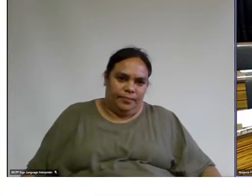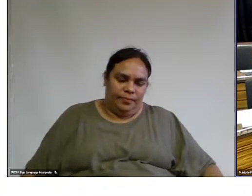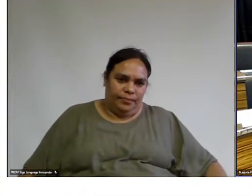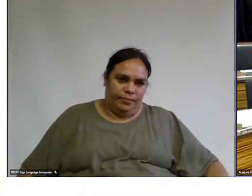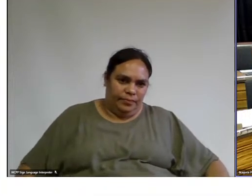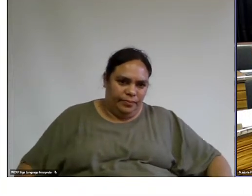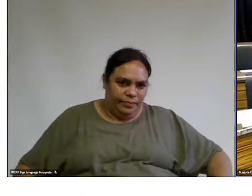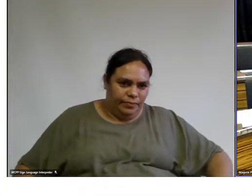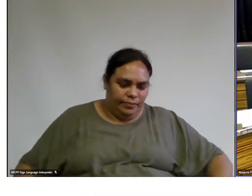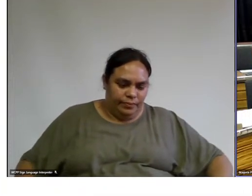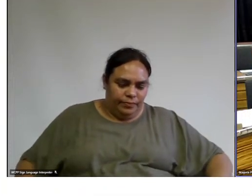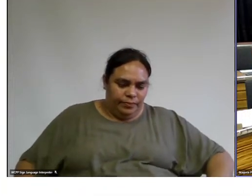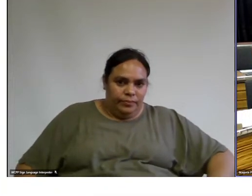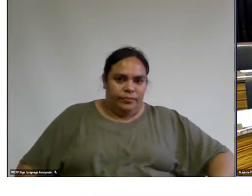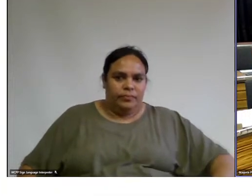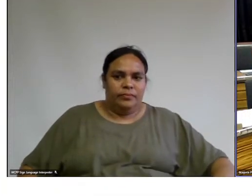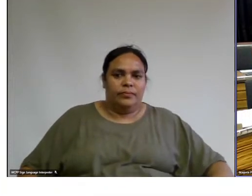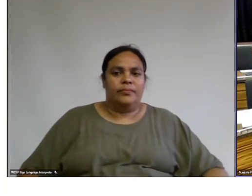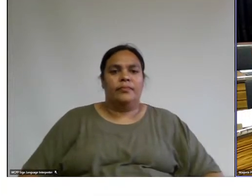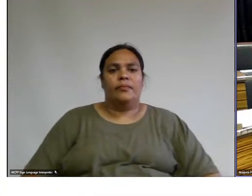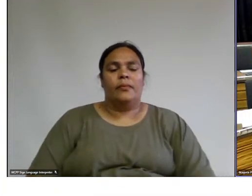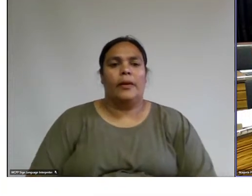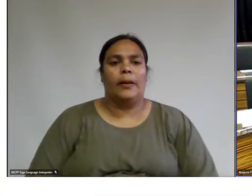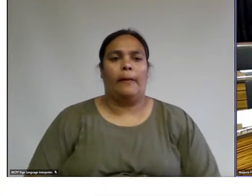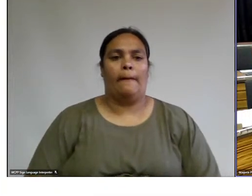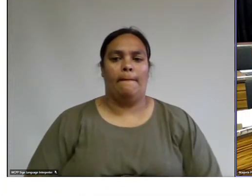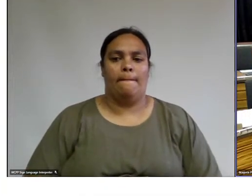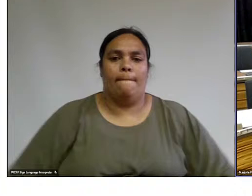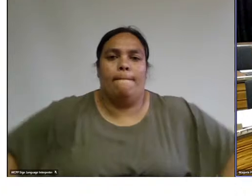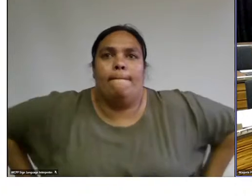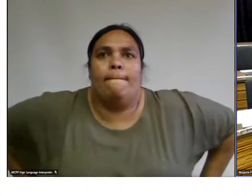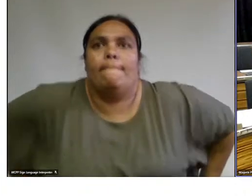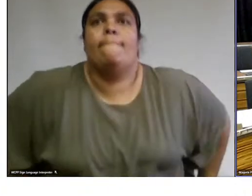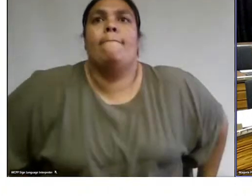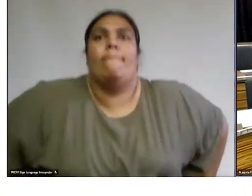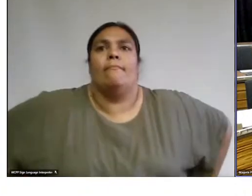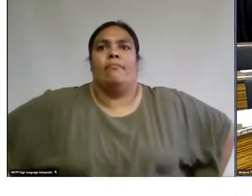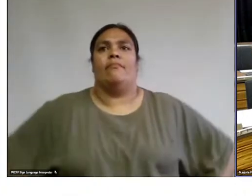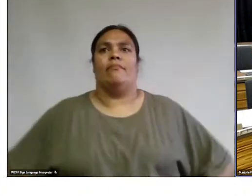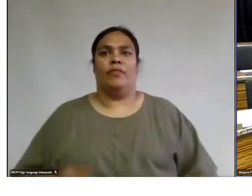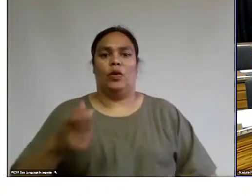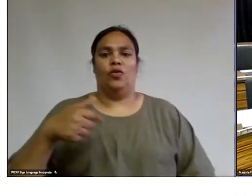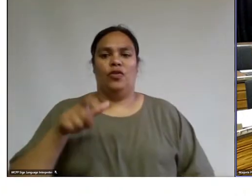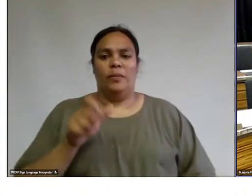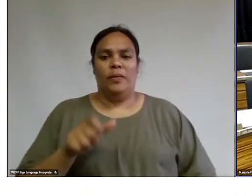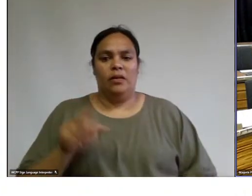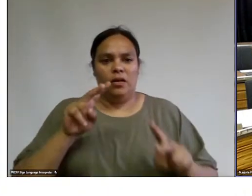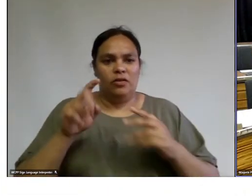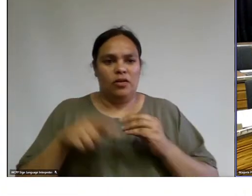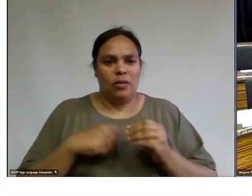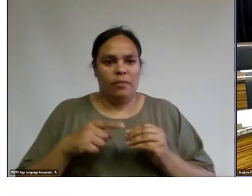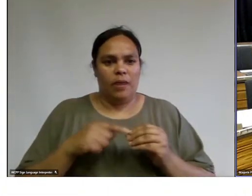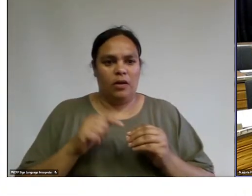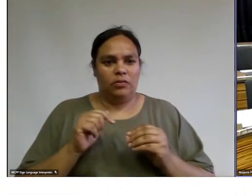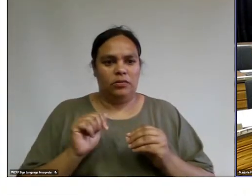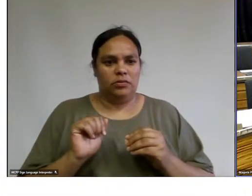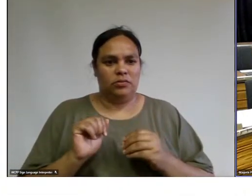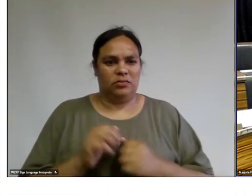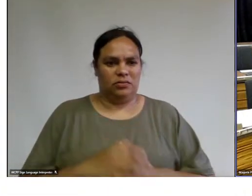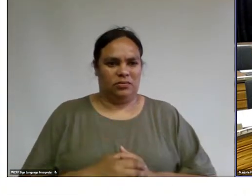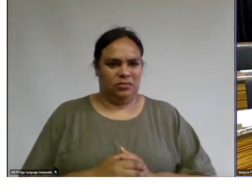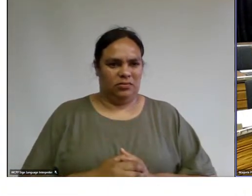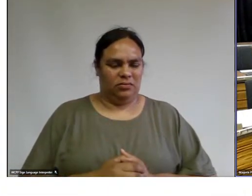Yeah, Chairperson, just to say that I think we regret the issue around the late submission of financial statements. I think